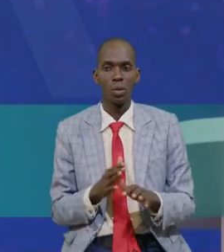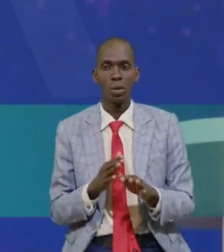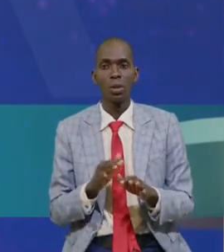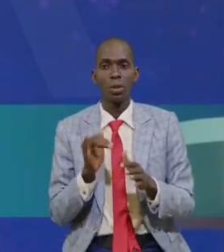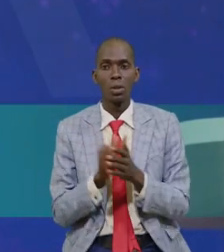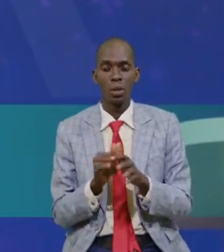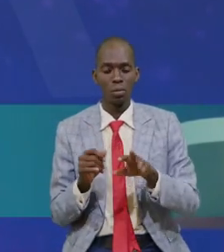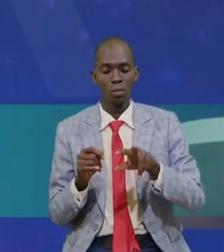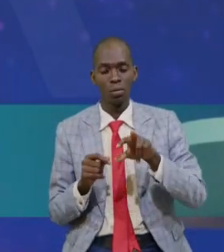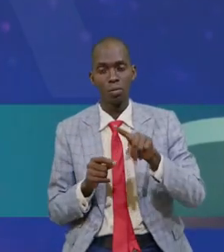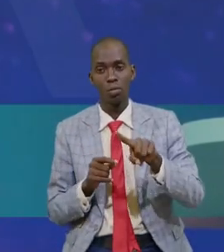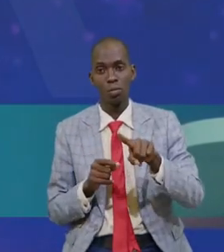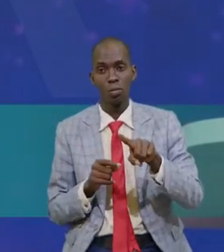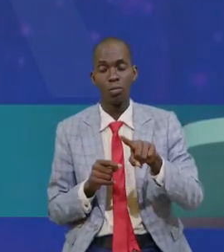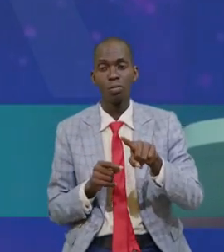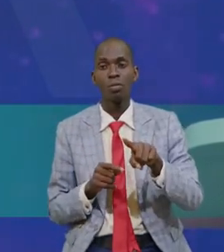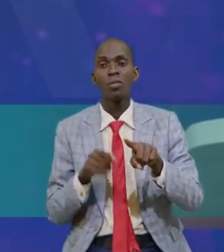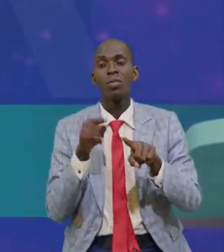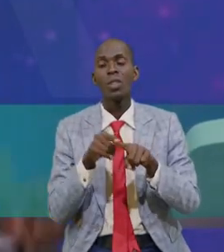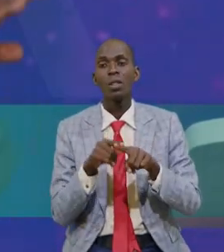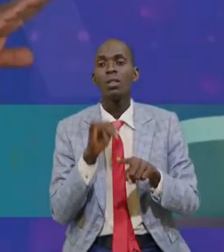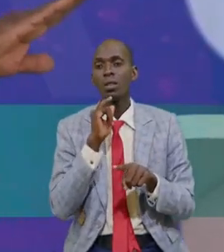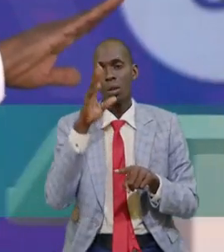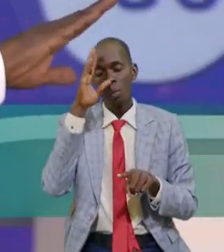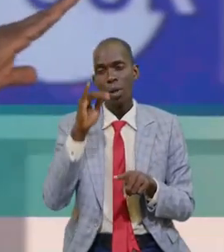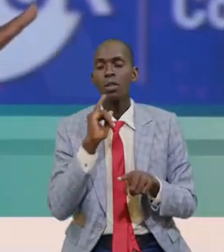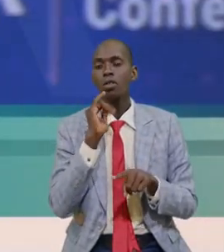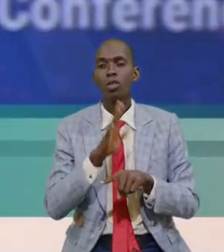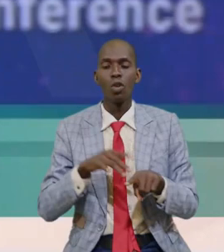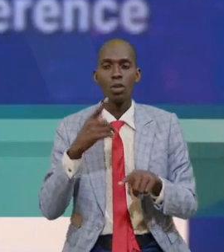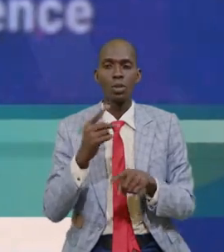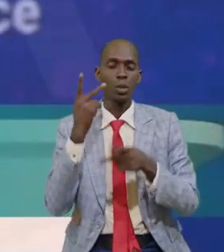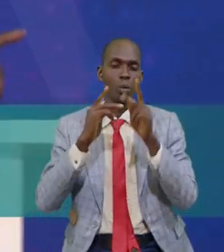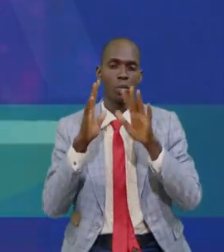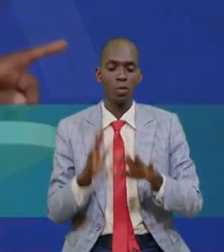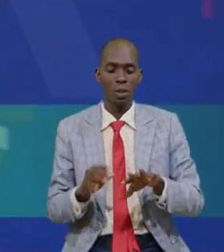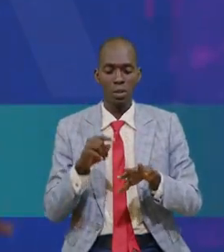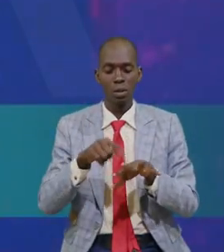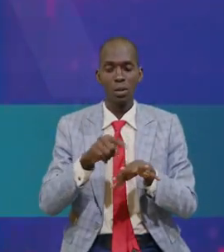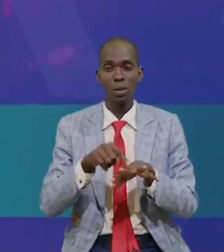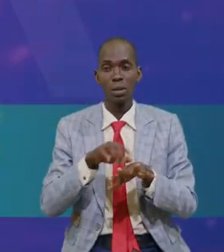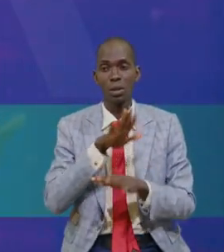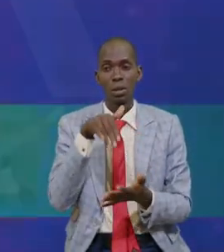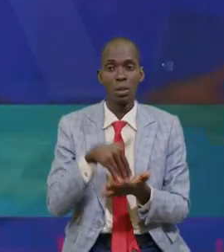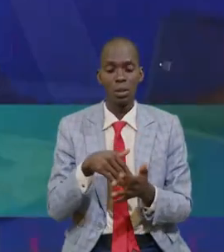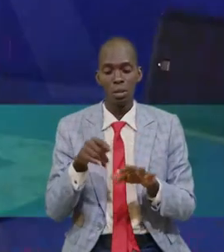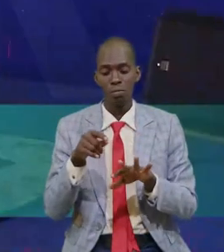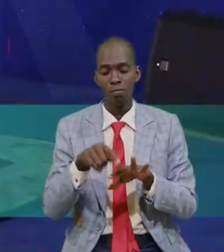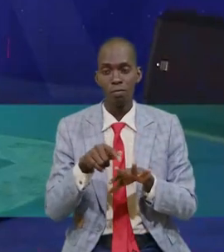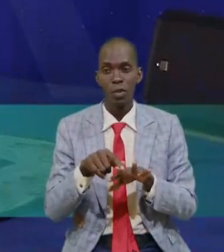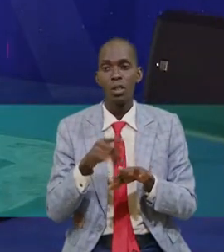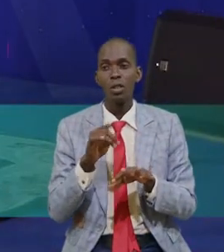art the man, that is the prophet. And the middle finger, the one that goes